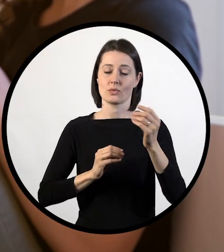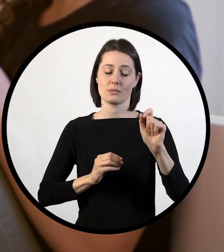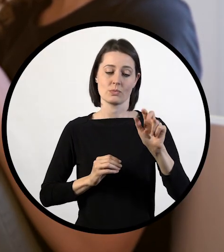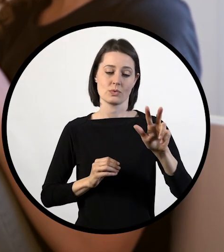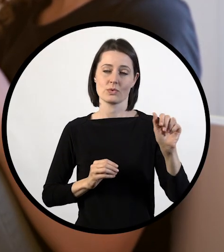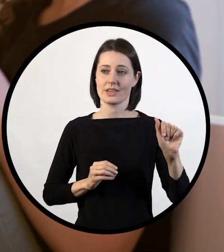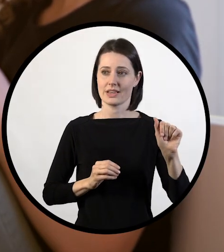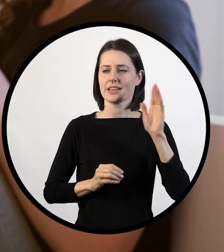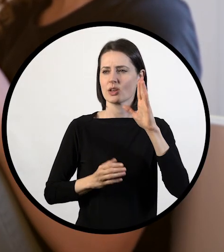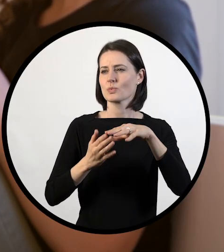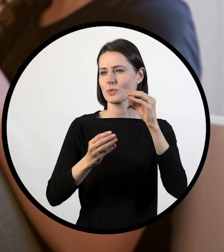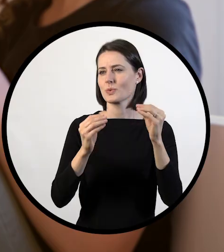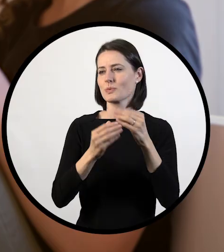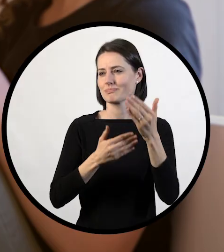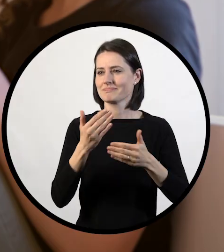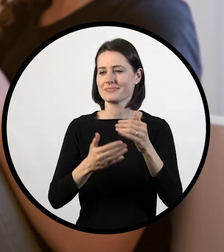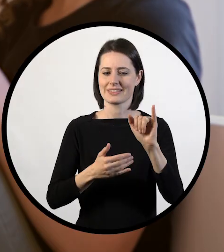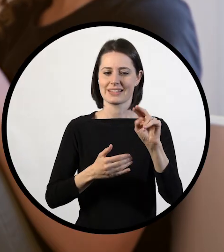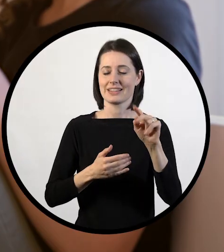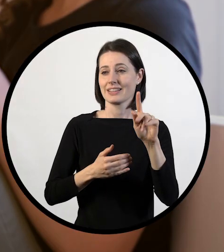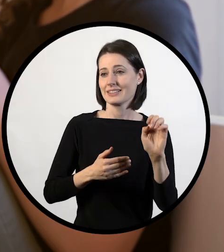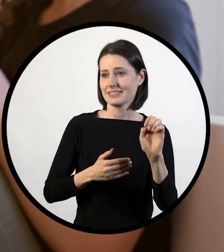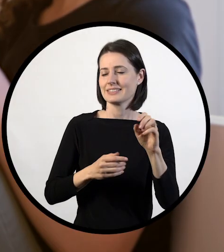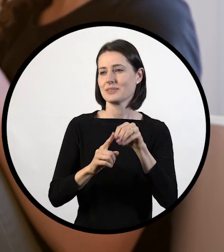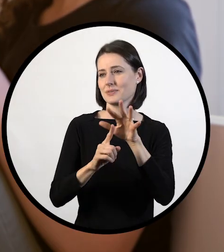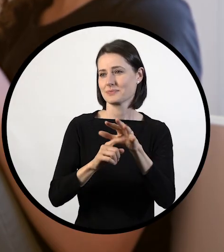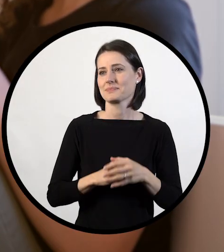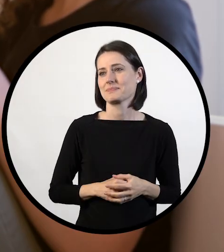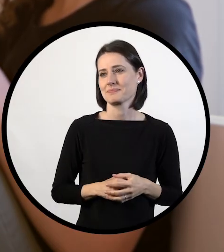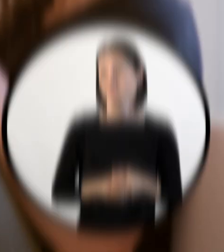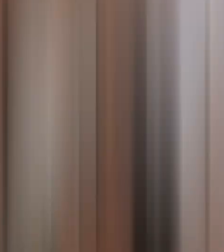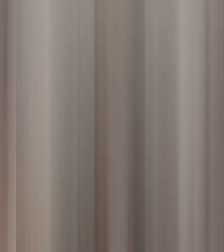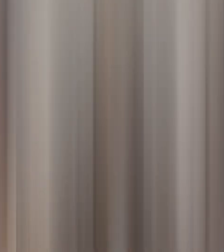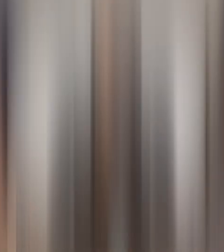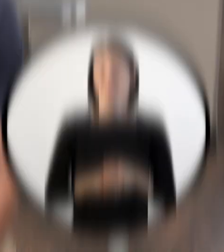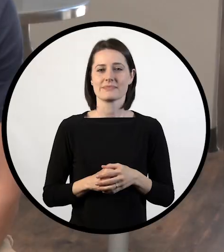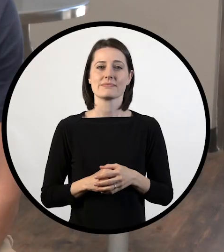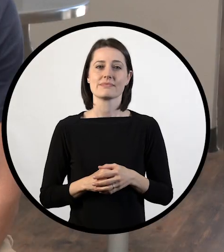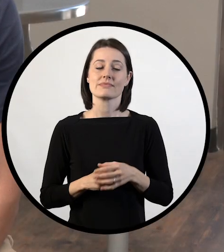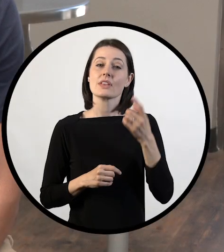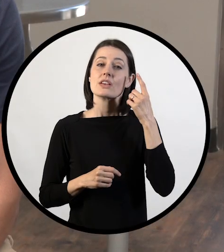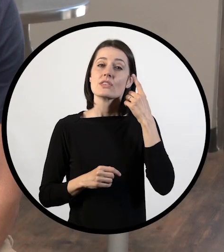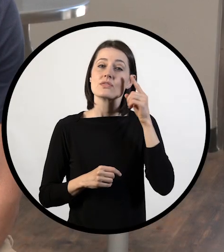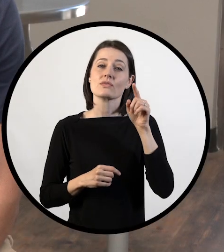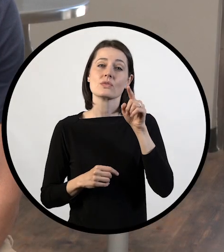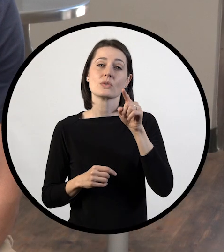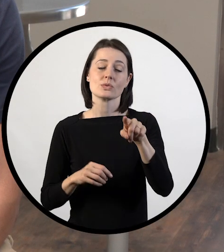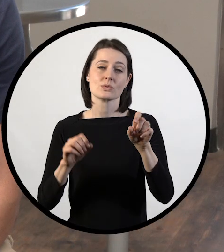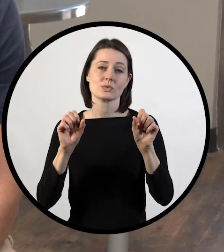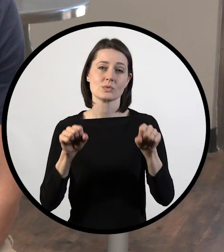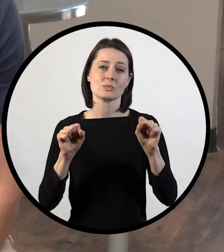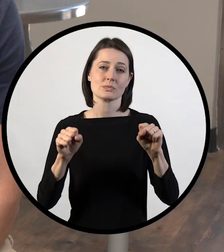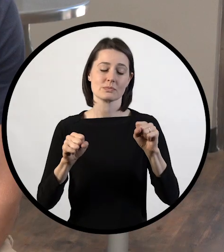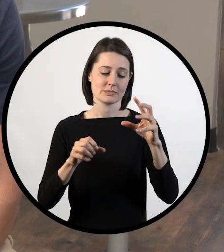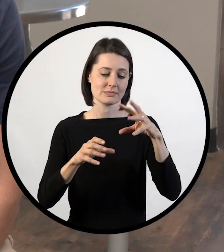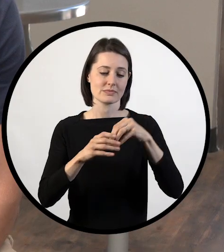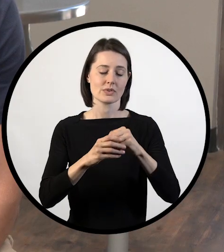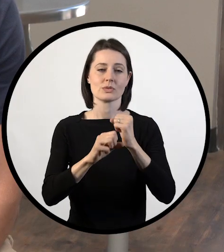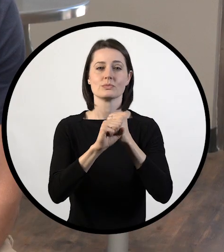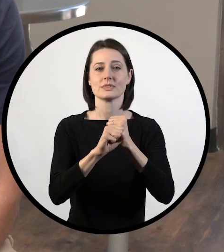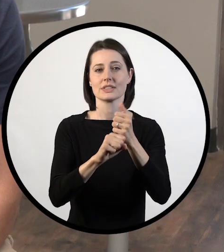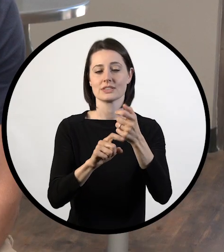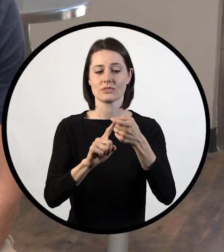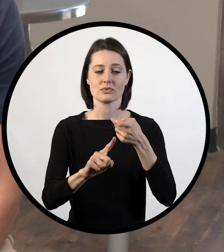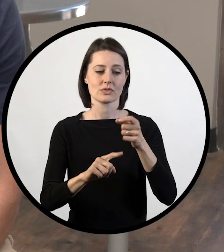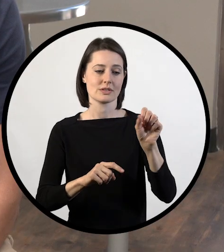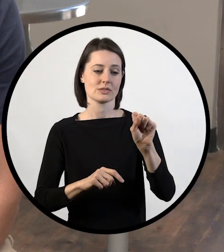become more familiar with as you go through your intake and orientation process. In order for you to be able to take part in protecting yourself